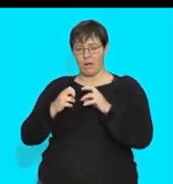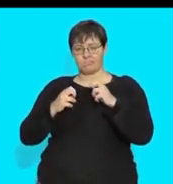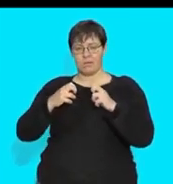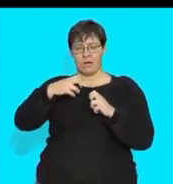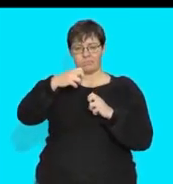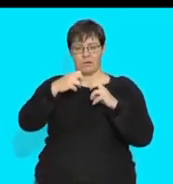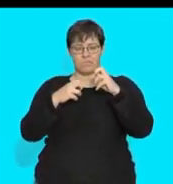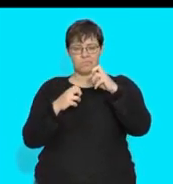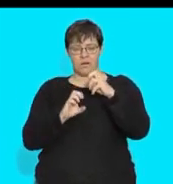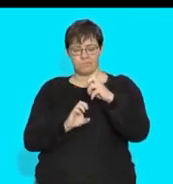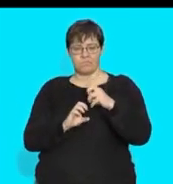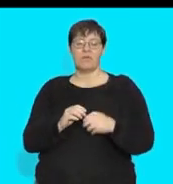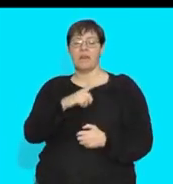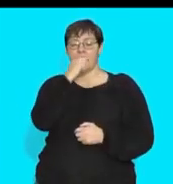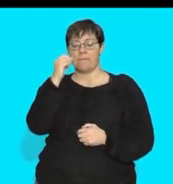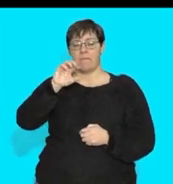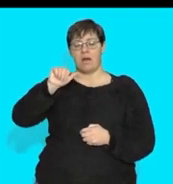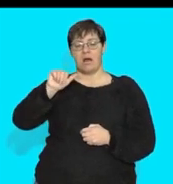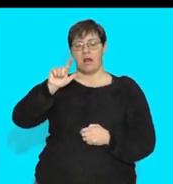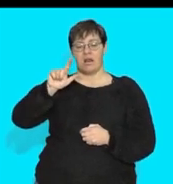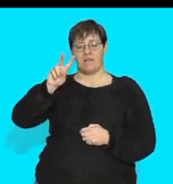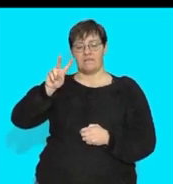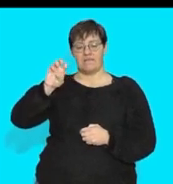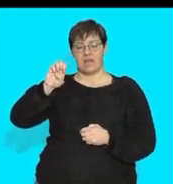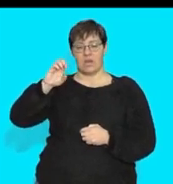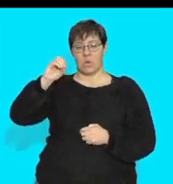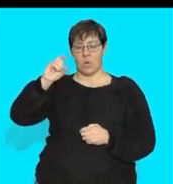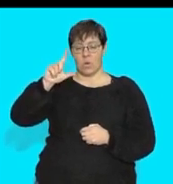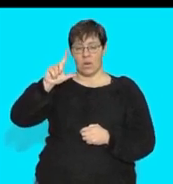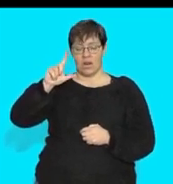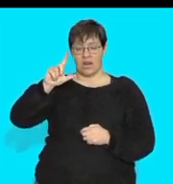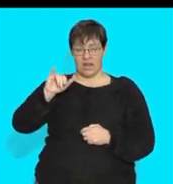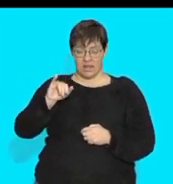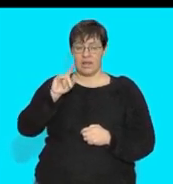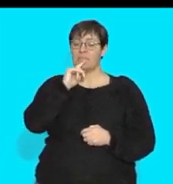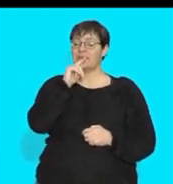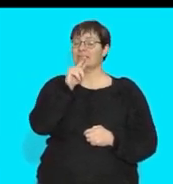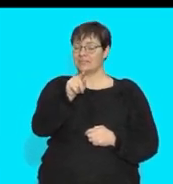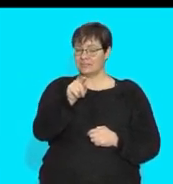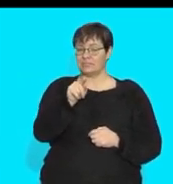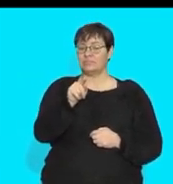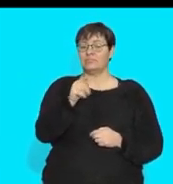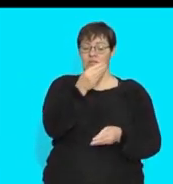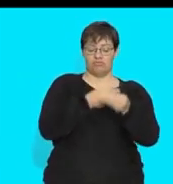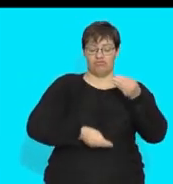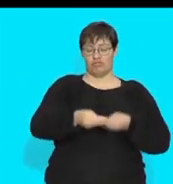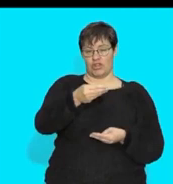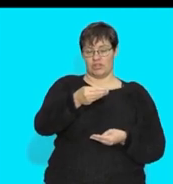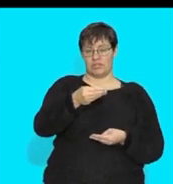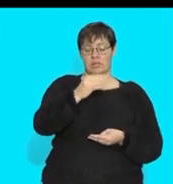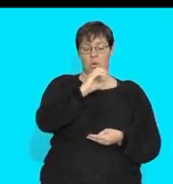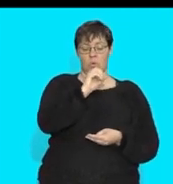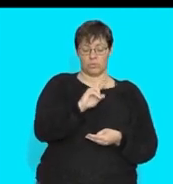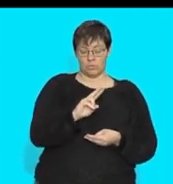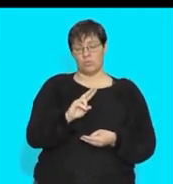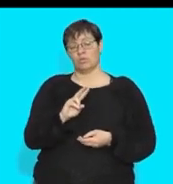these hollow balloon-like structures. That is where the gaseous exchange is going to occur. The